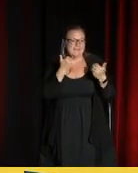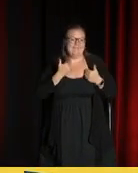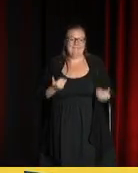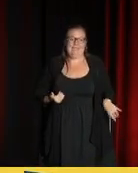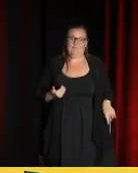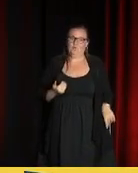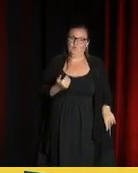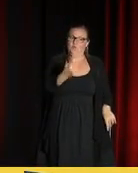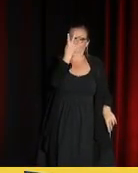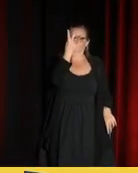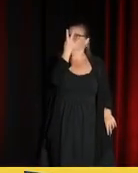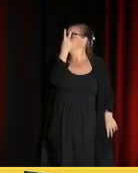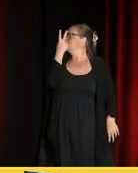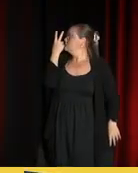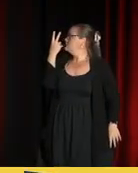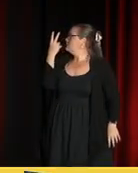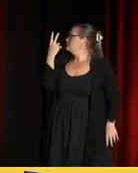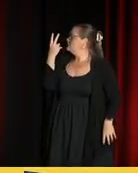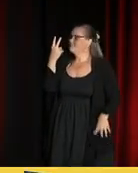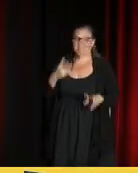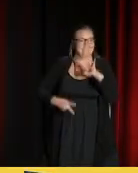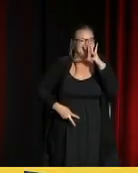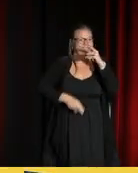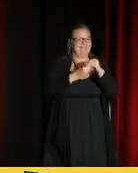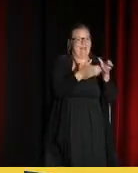2 extra bottles.